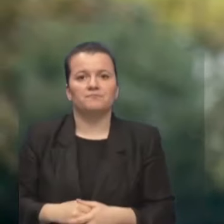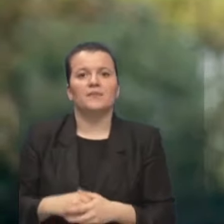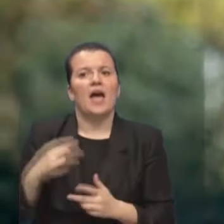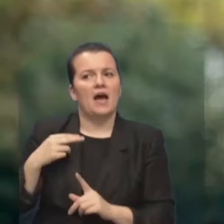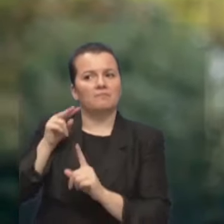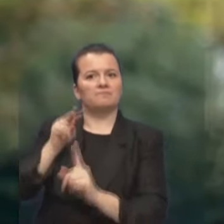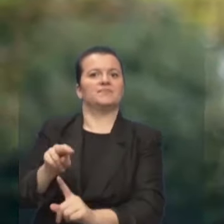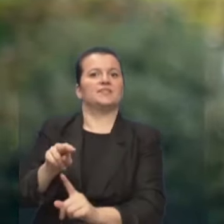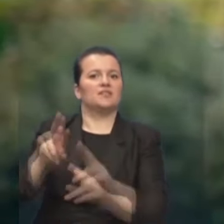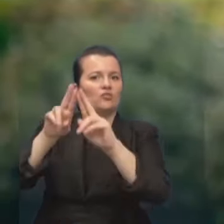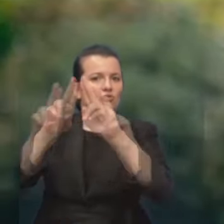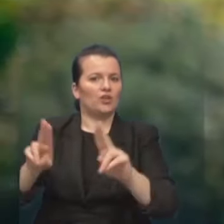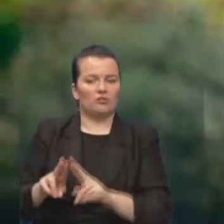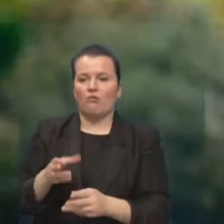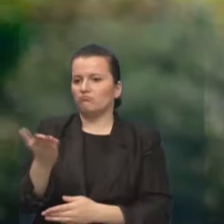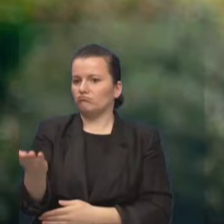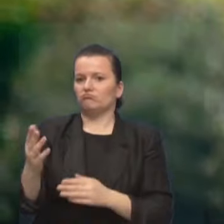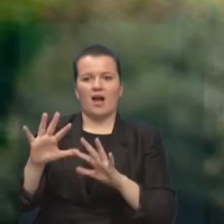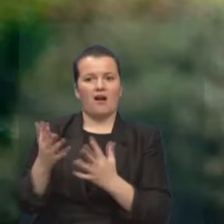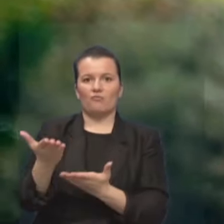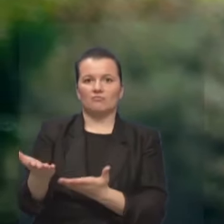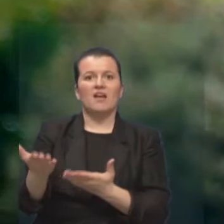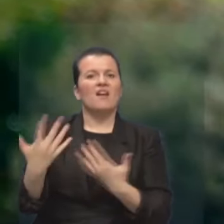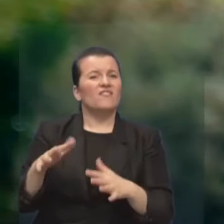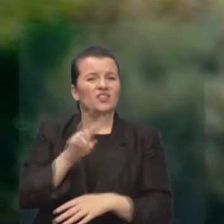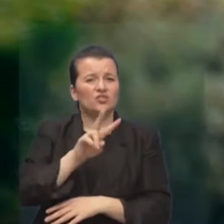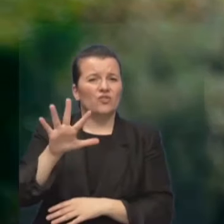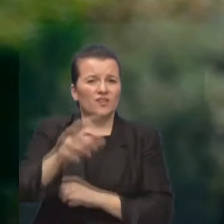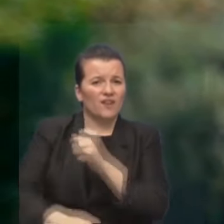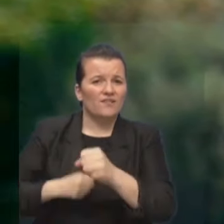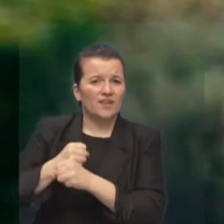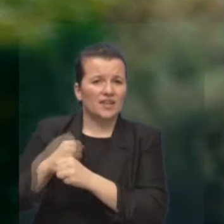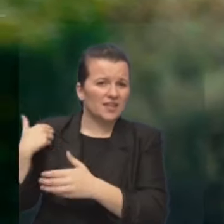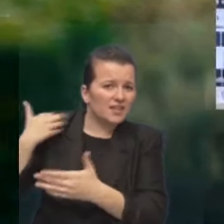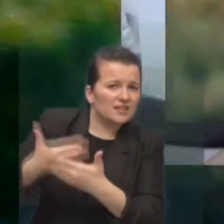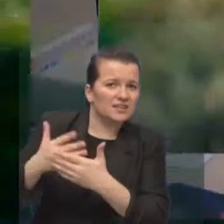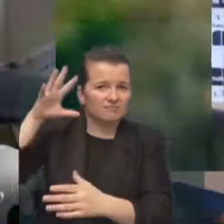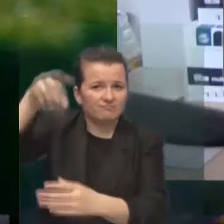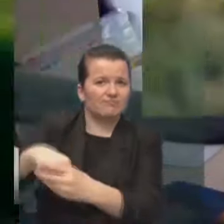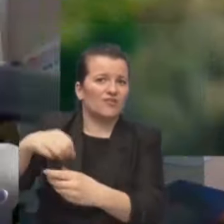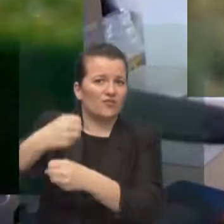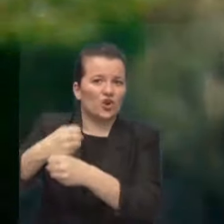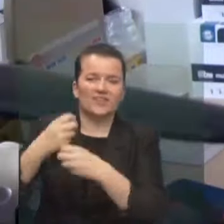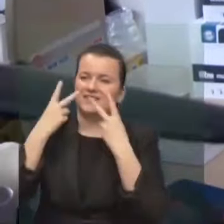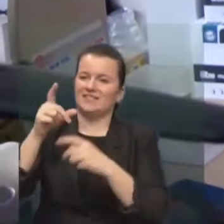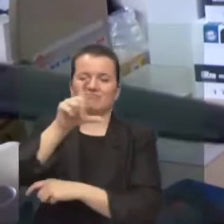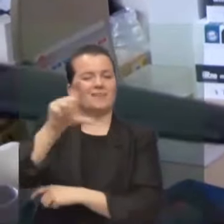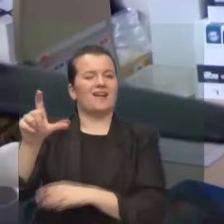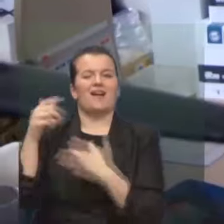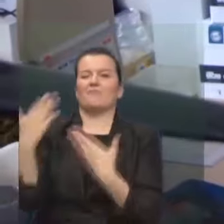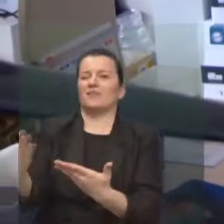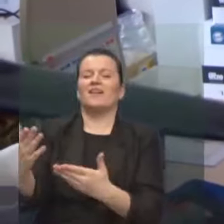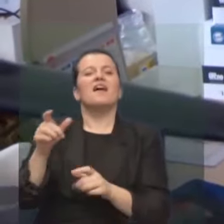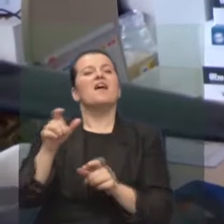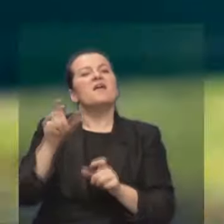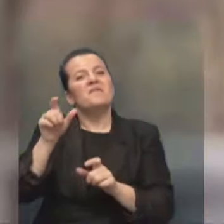fairly straightforward. I've been working at Renault for 25 years. I believe this is a company where people can have fine